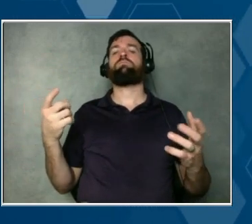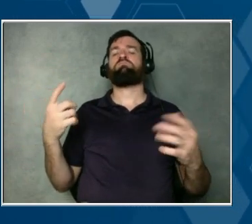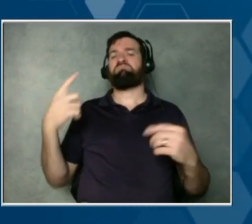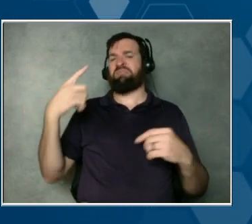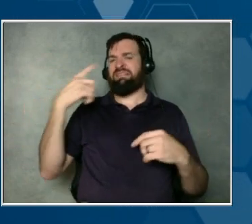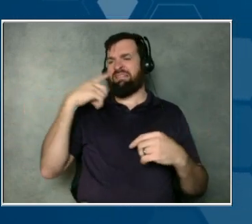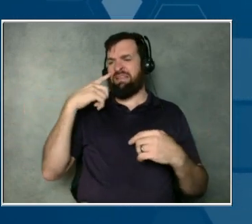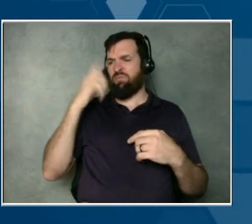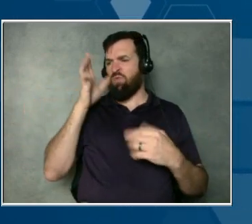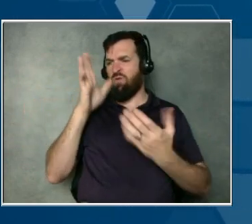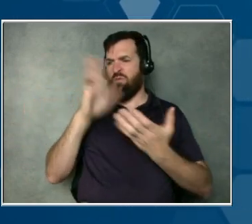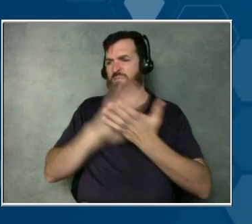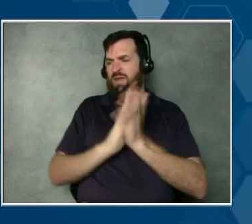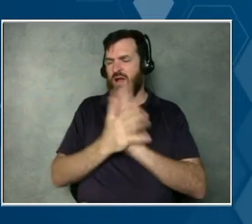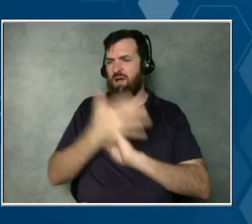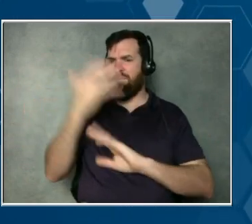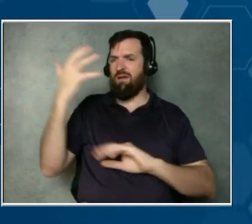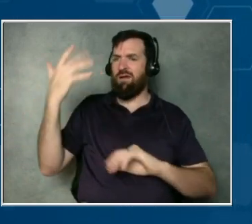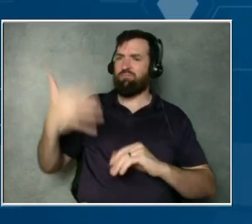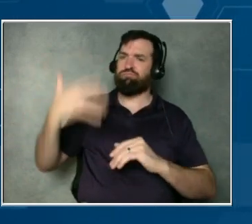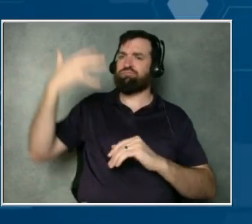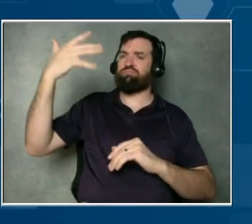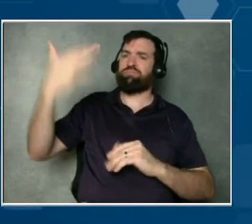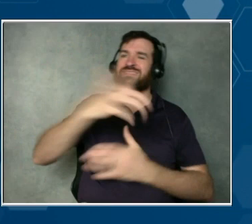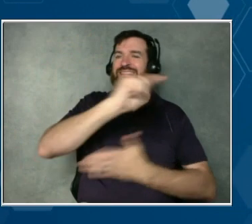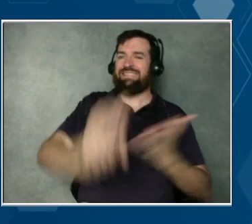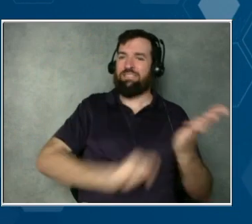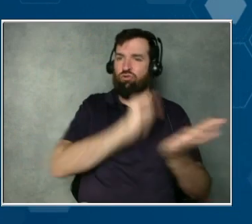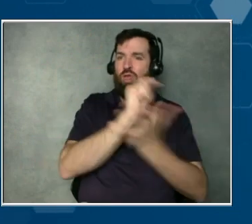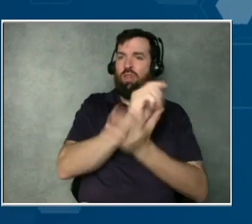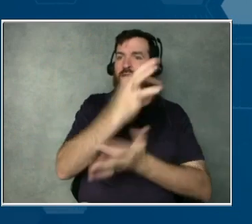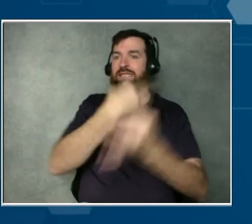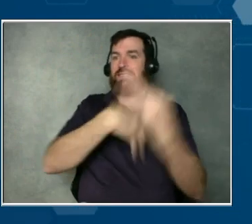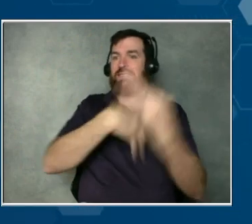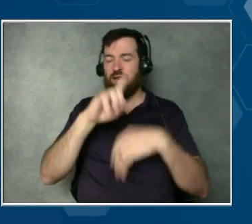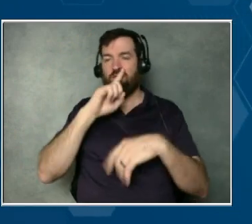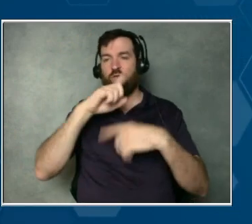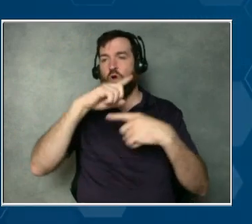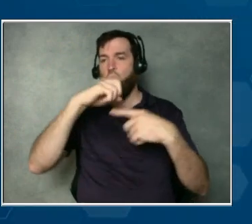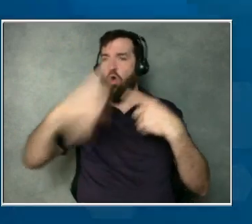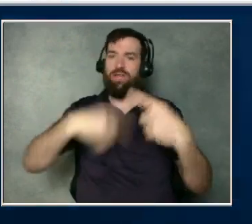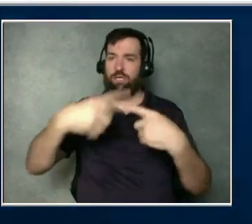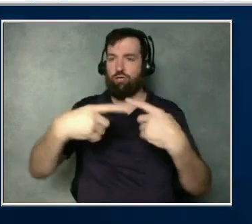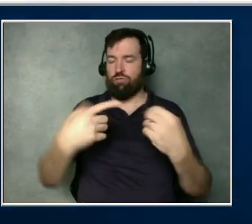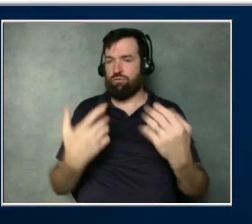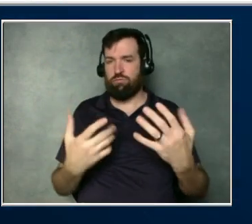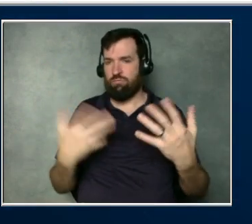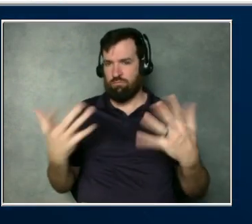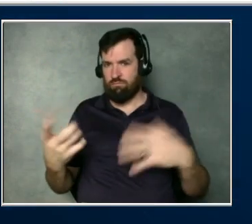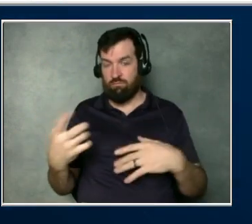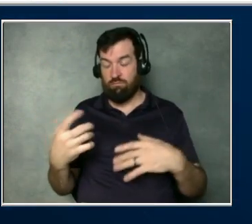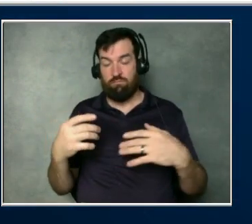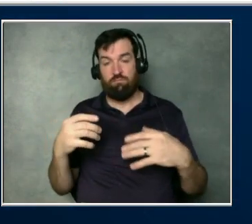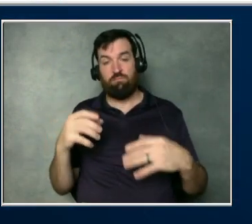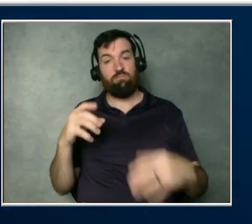going to become seasonal if it's really a year-round disease? Dr. Cohen? Dr. Cohen, good Lord. Dr. Poland?